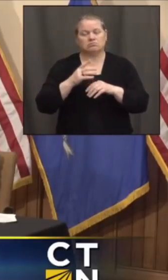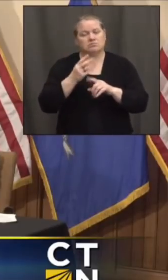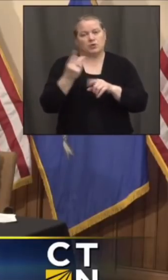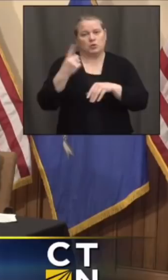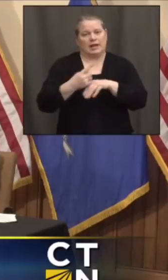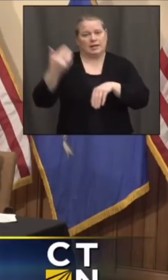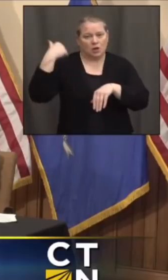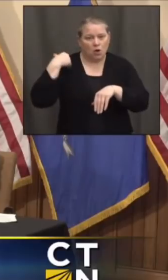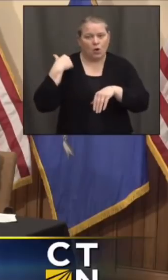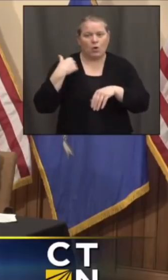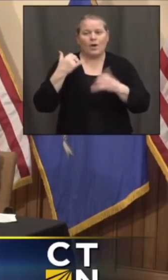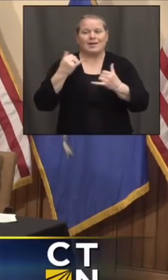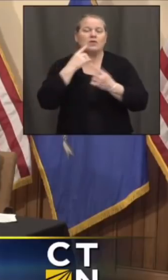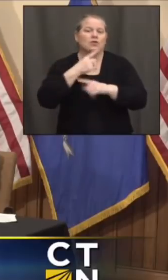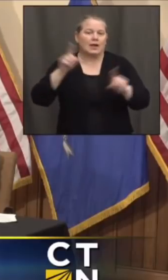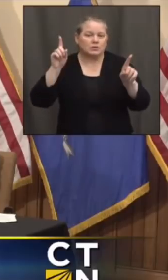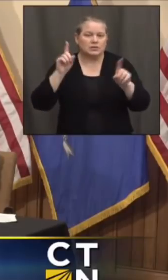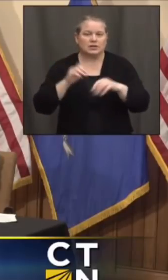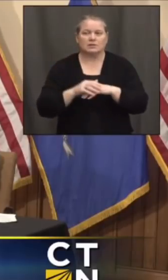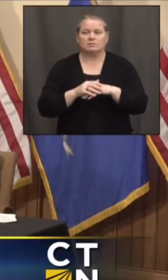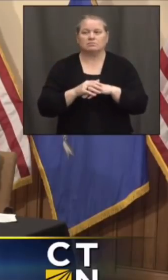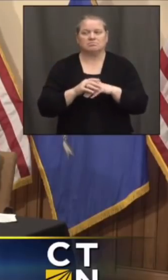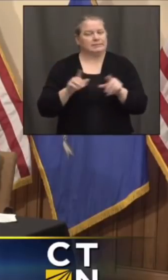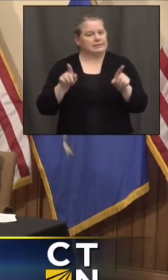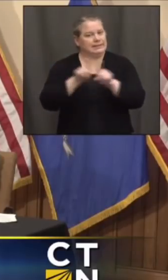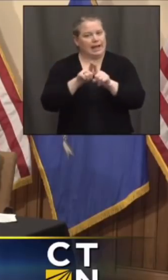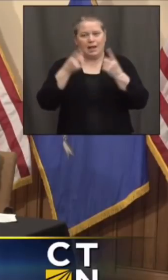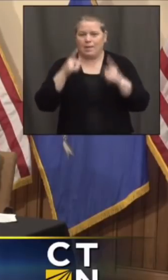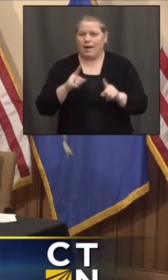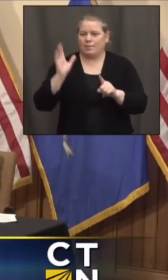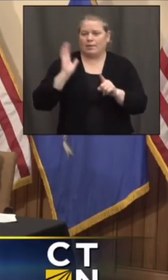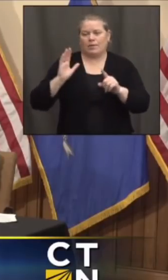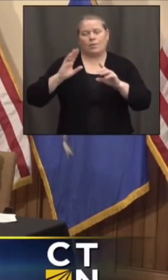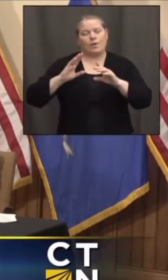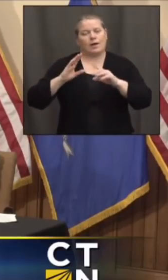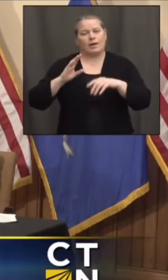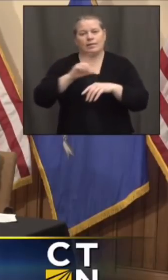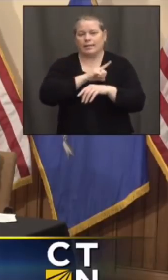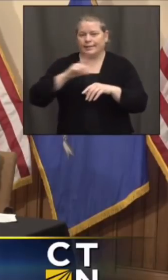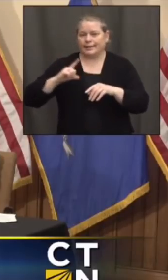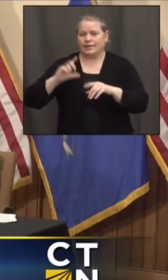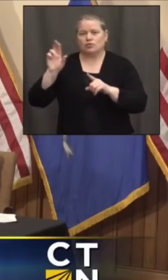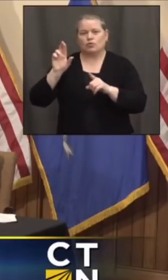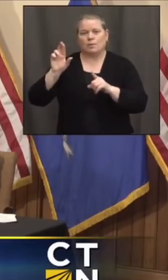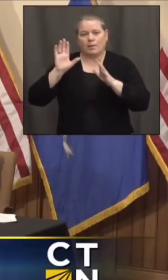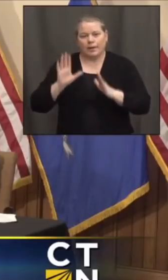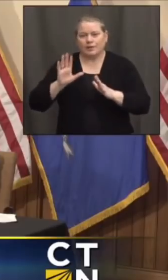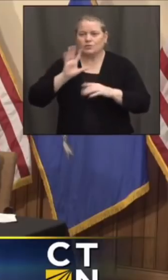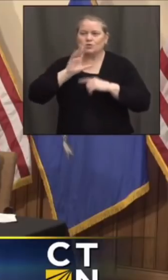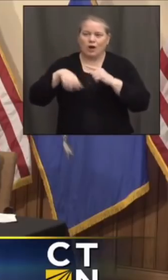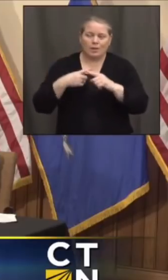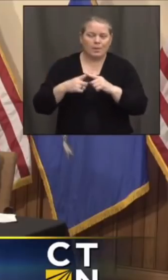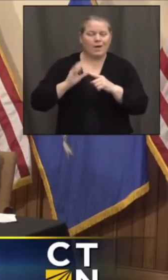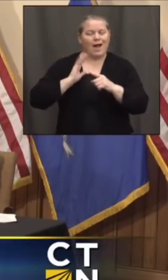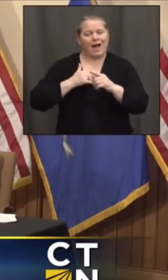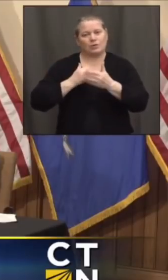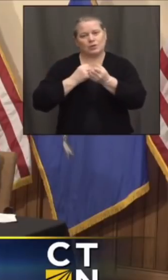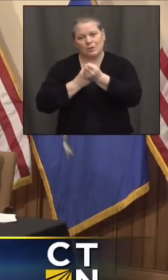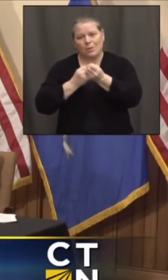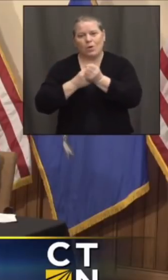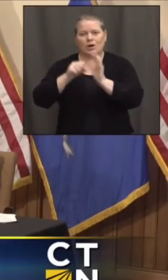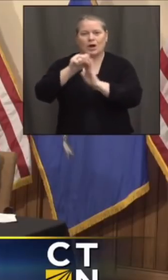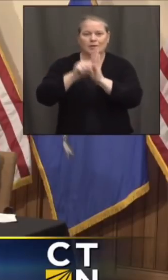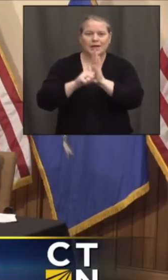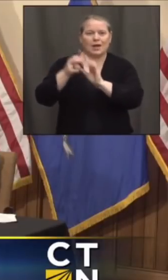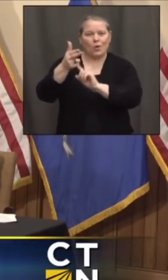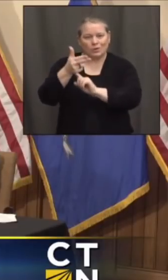maneuver in December when the governor dismissed House Republicans' suggestion to fund an aid program for our state's hospitality industry, only to announce his